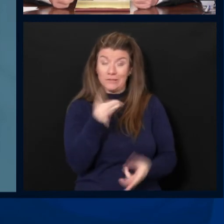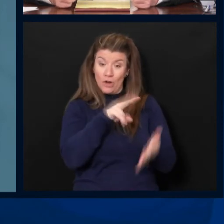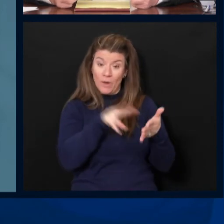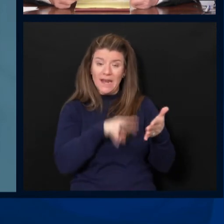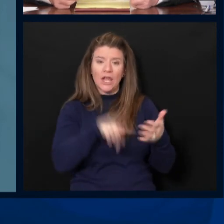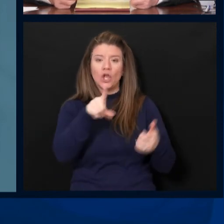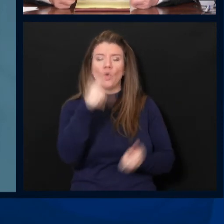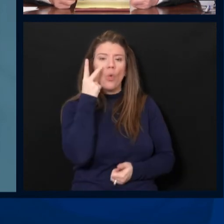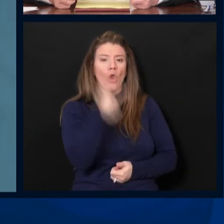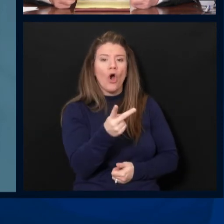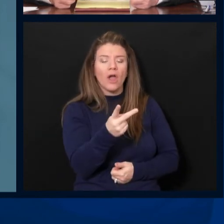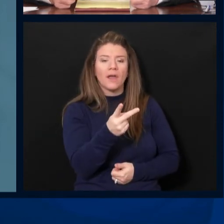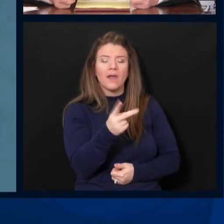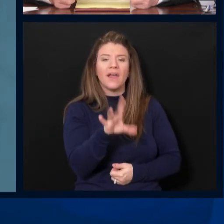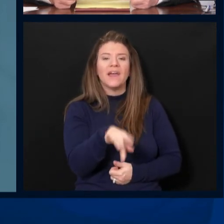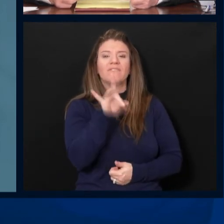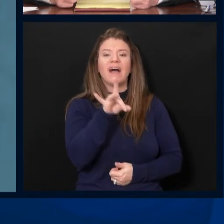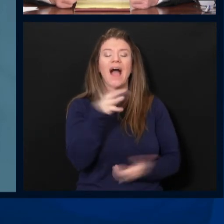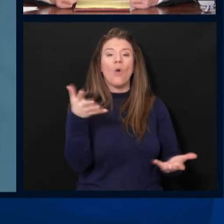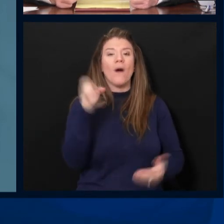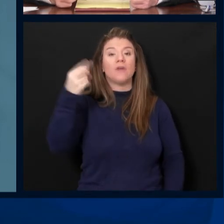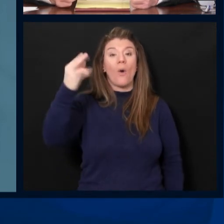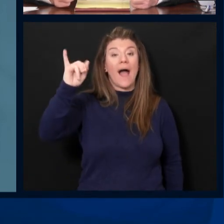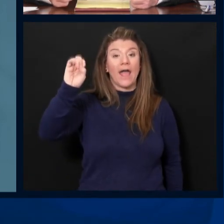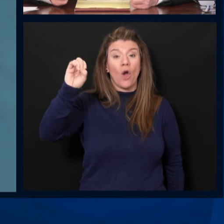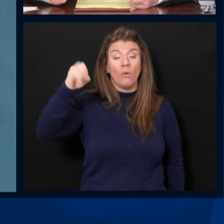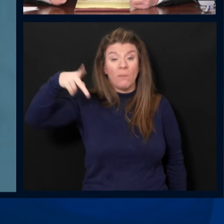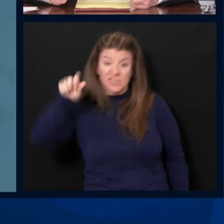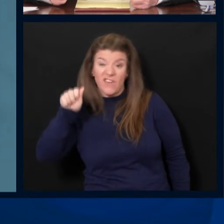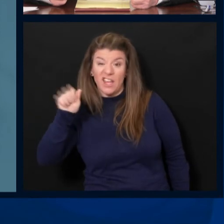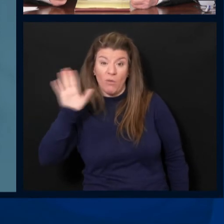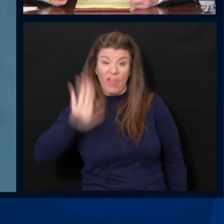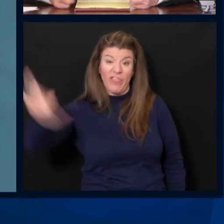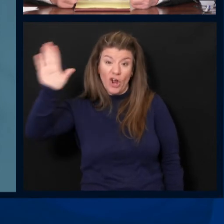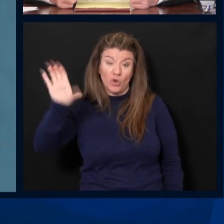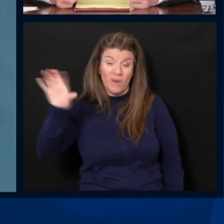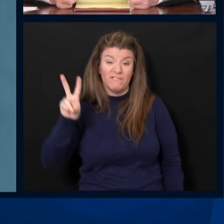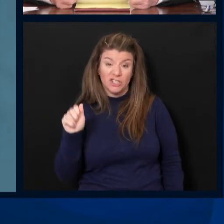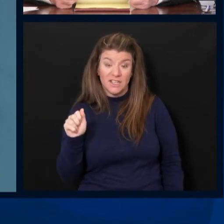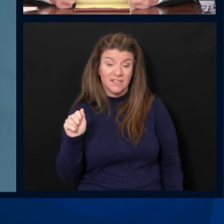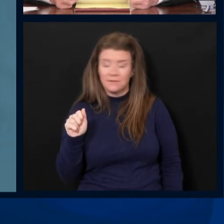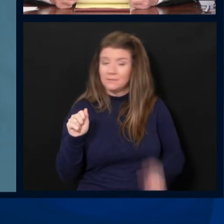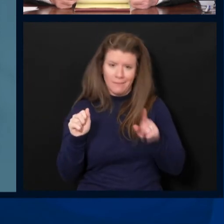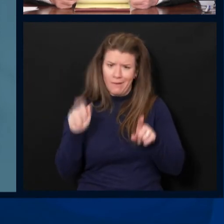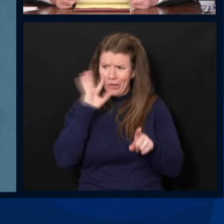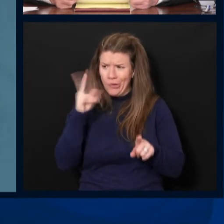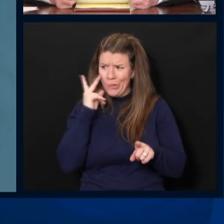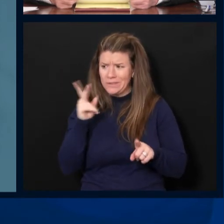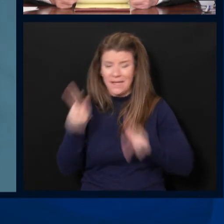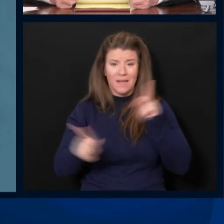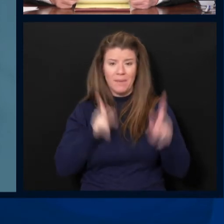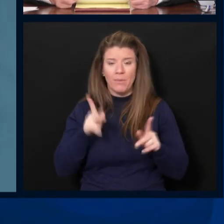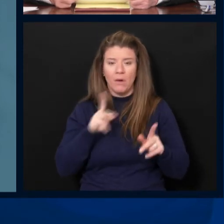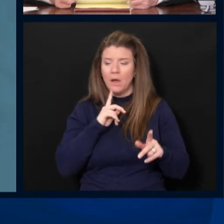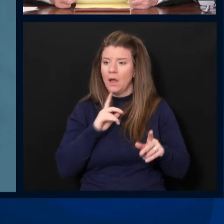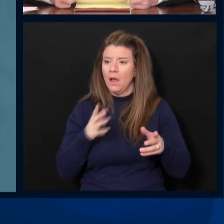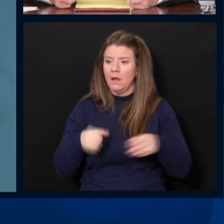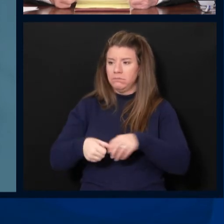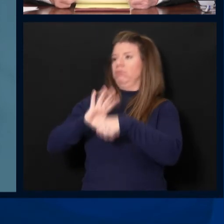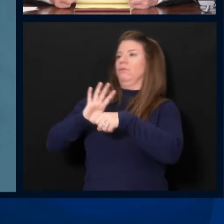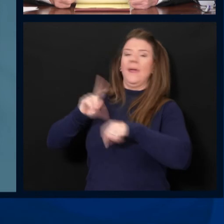pick up and try to find out what Ohio's doing, or Pennsylvania's doing, or Virginia's doing, and you'll find people stumbling around like they're